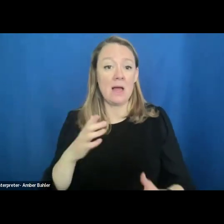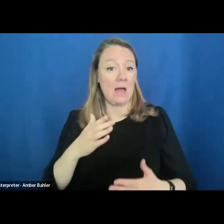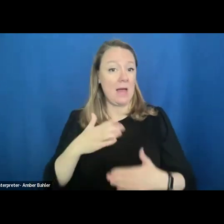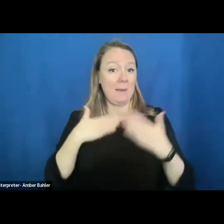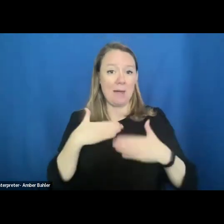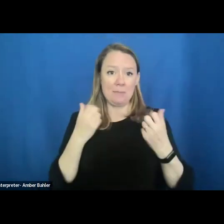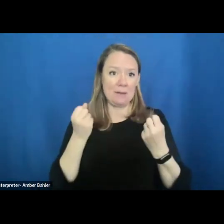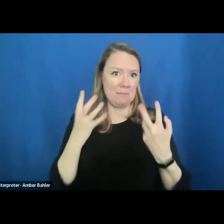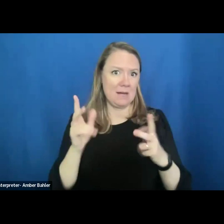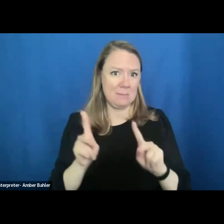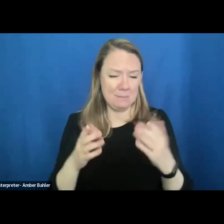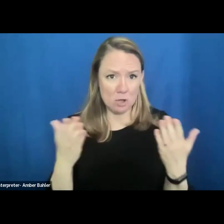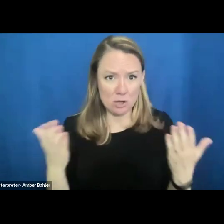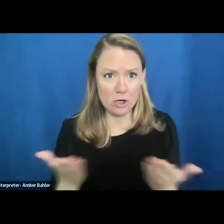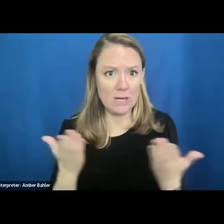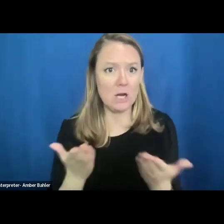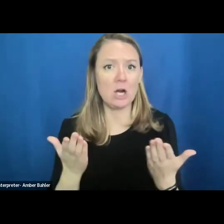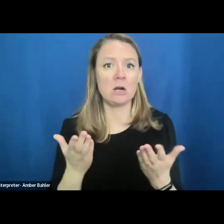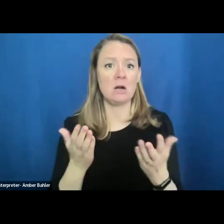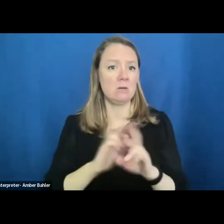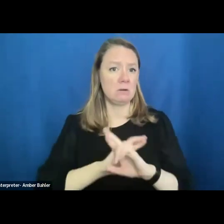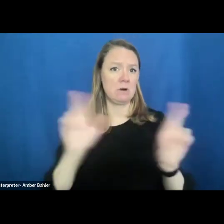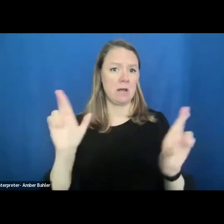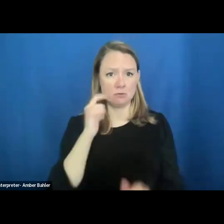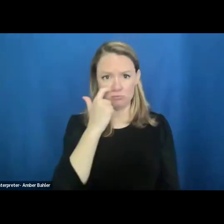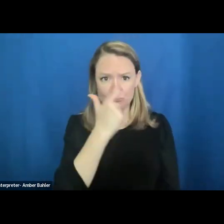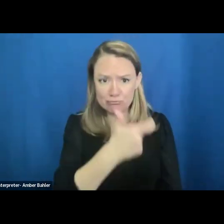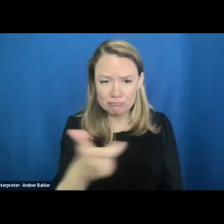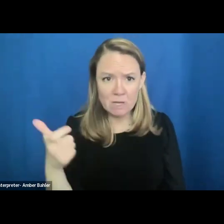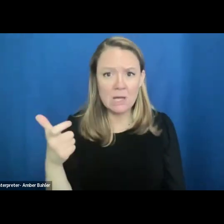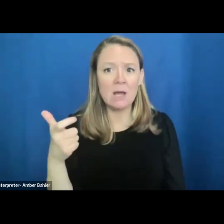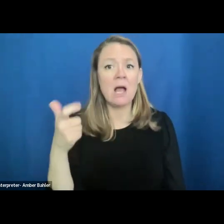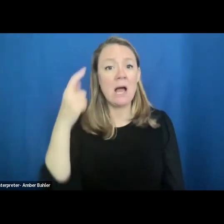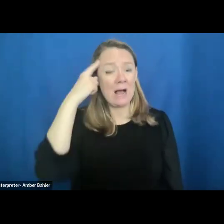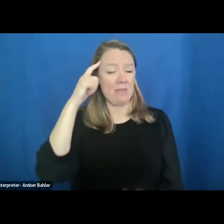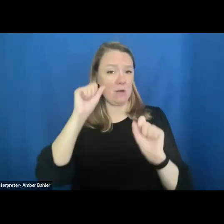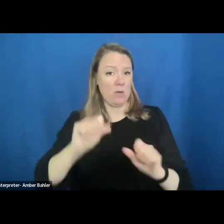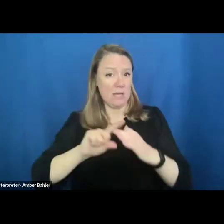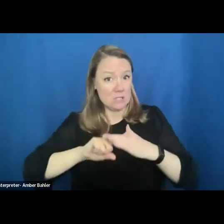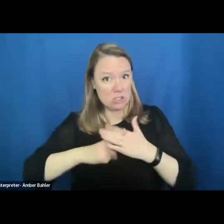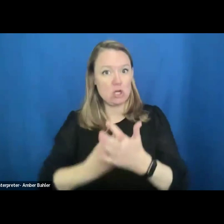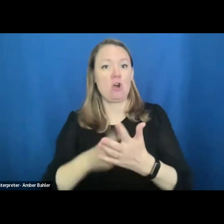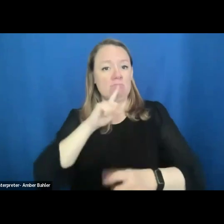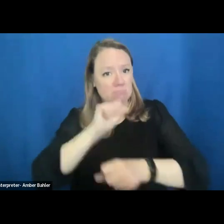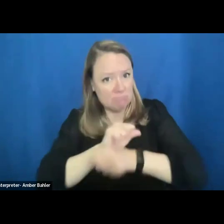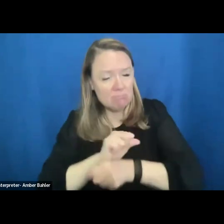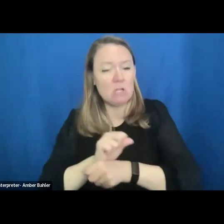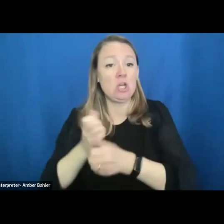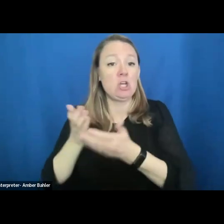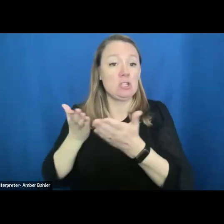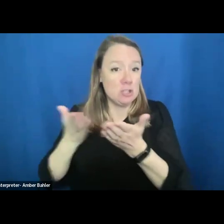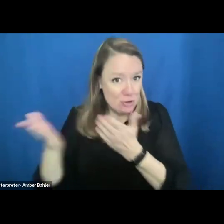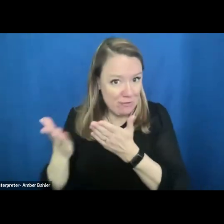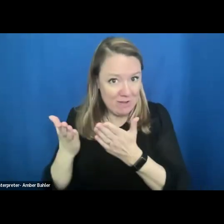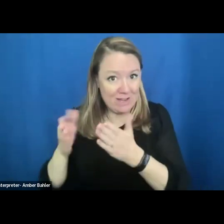point of really beginning to serve and to really receive the language that's within the bill, and that